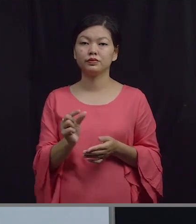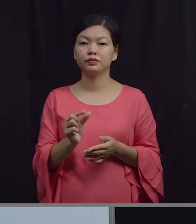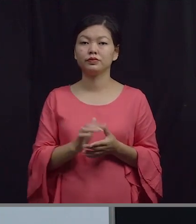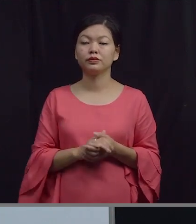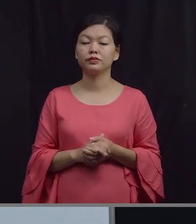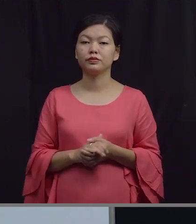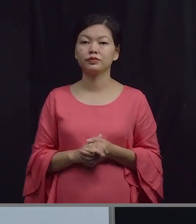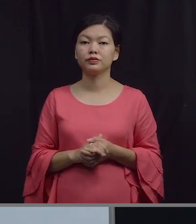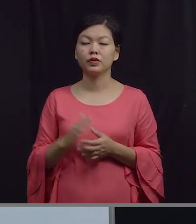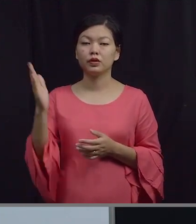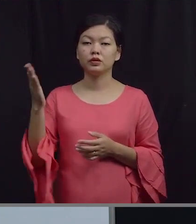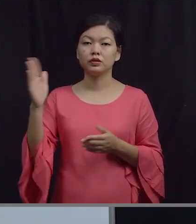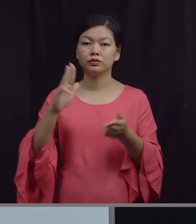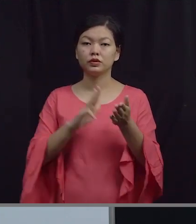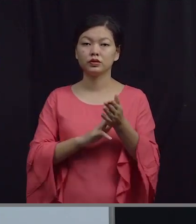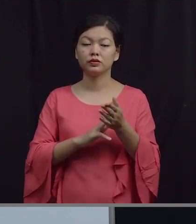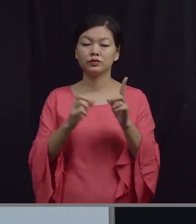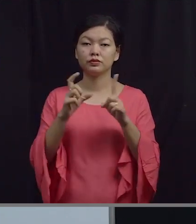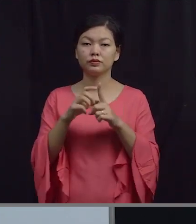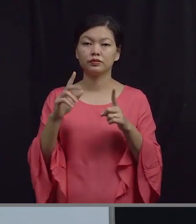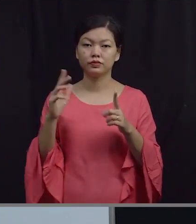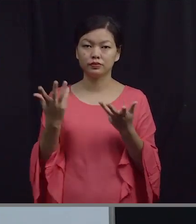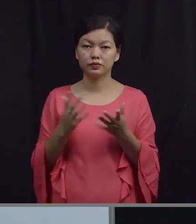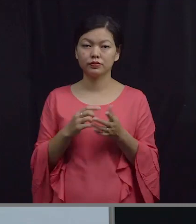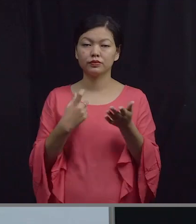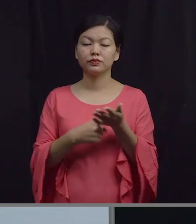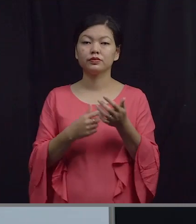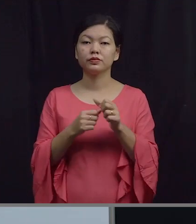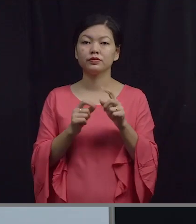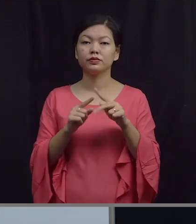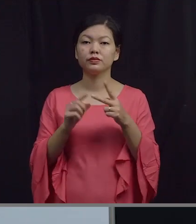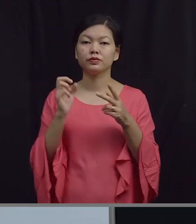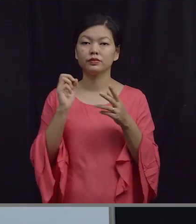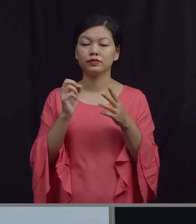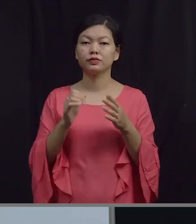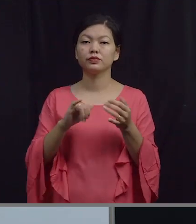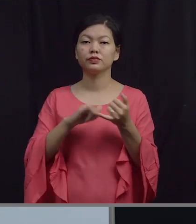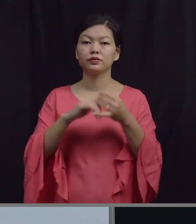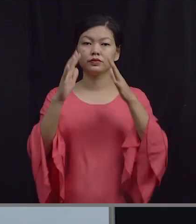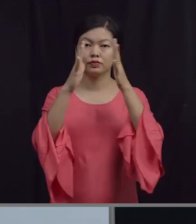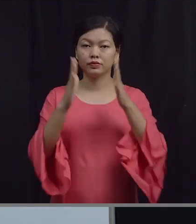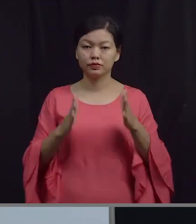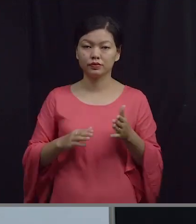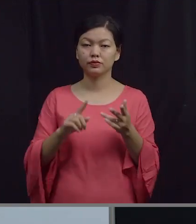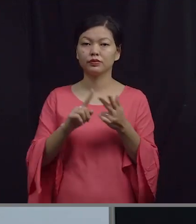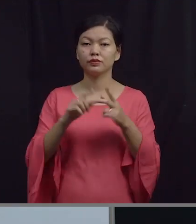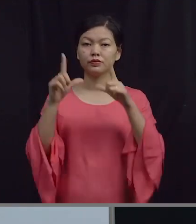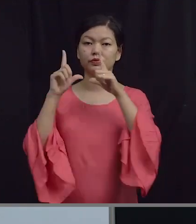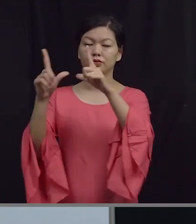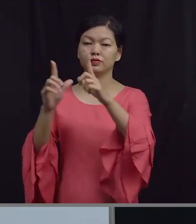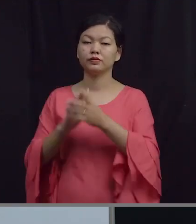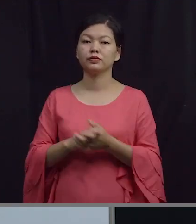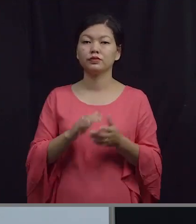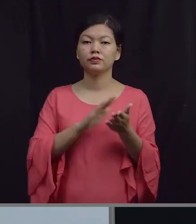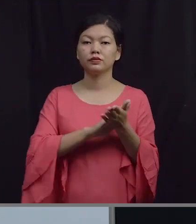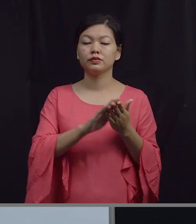and this magnification can be defined as the ratio of size of the image, this is h dash, and size of the object h equal